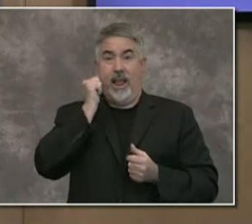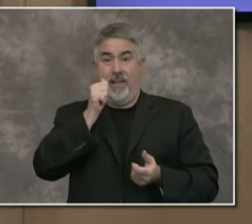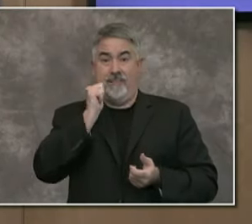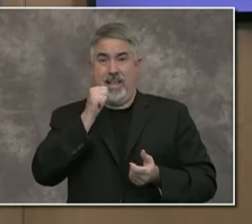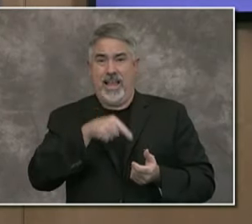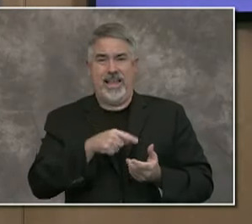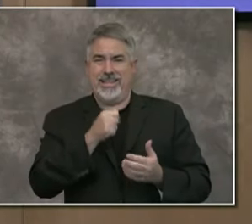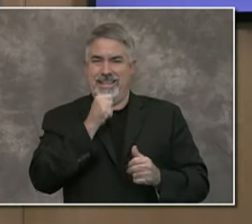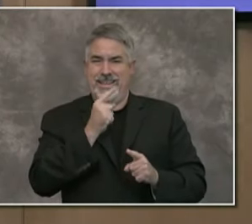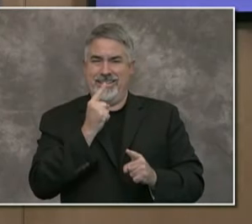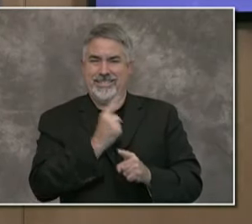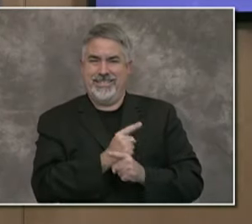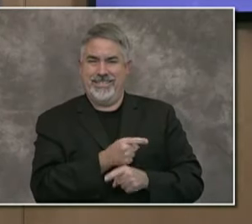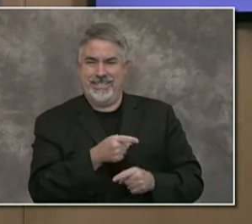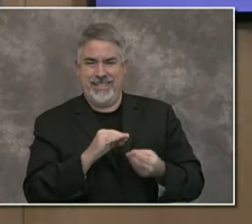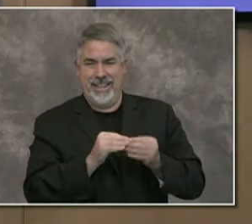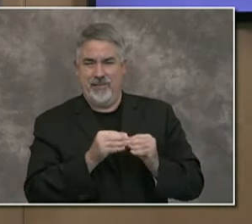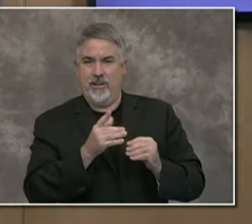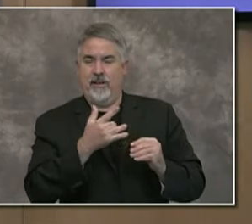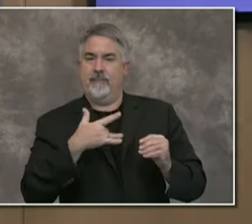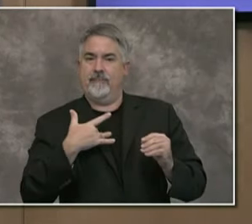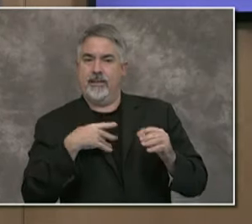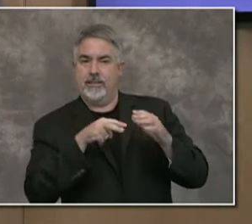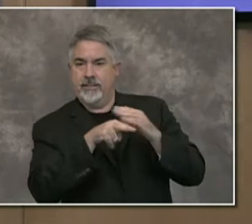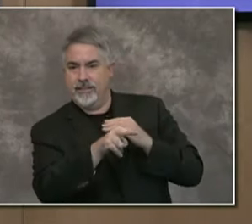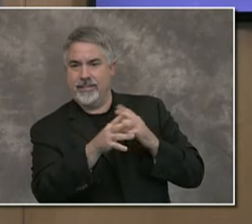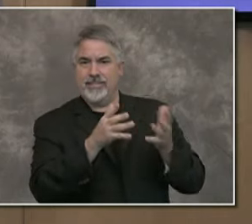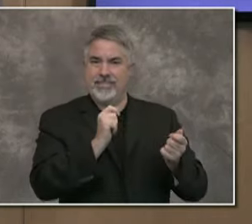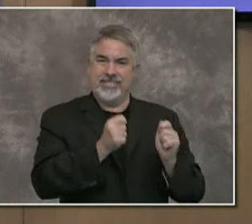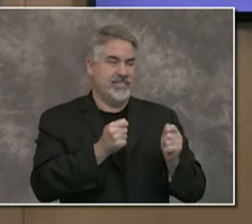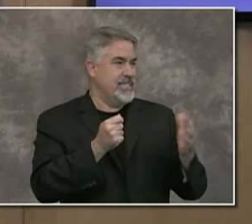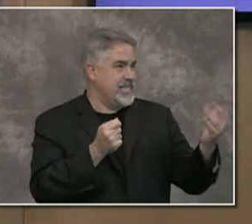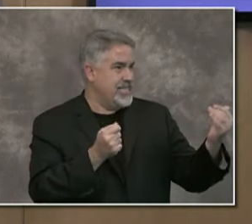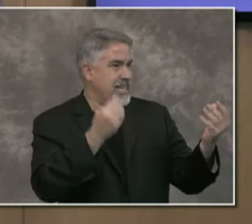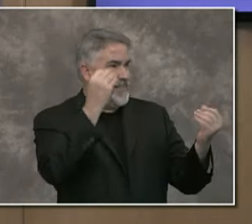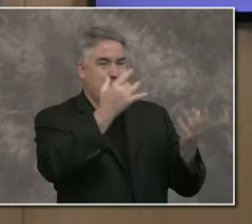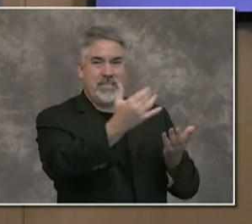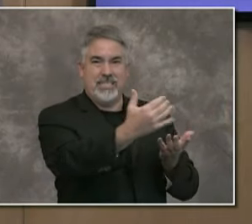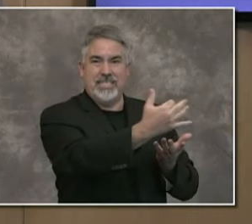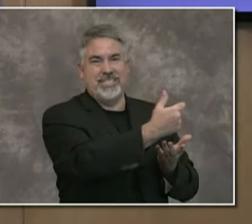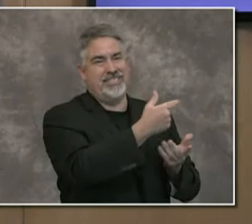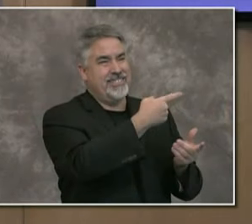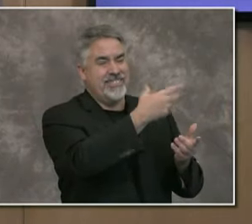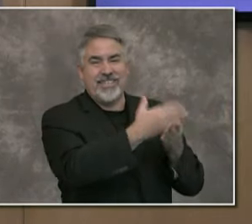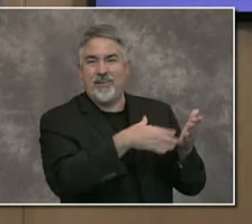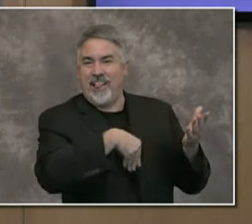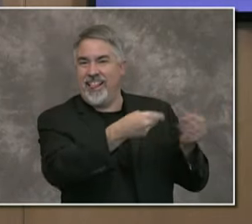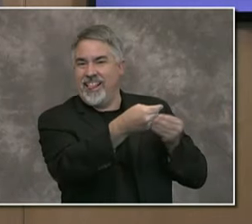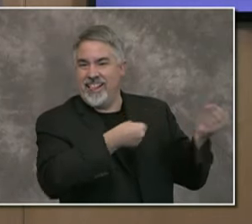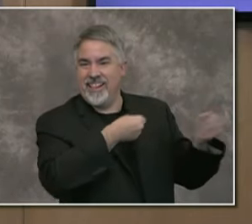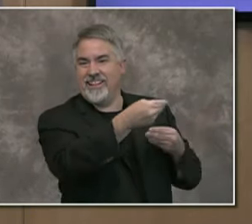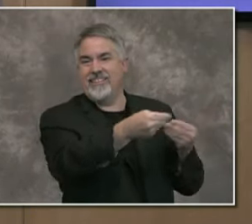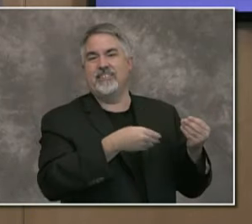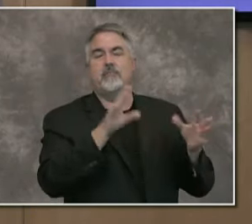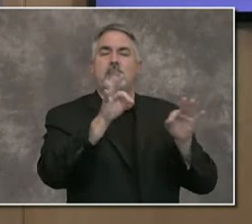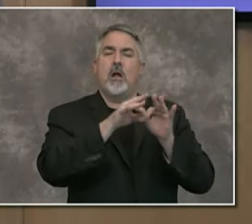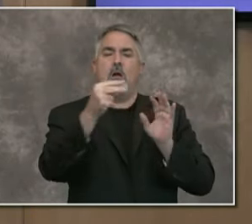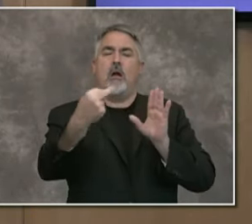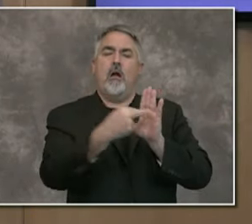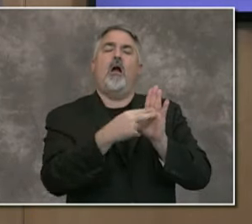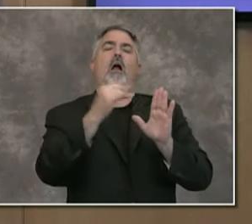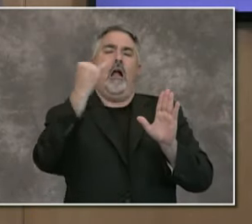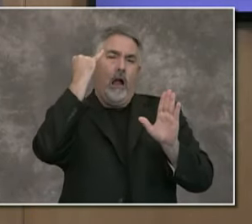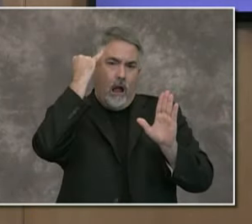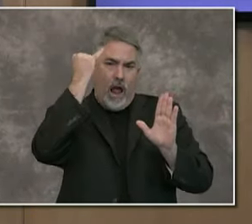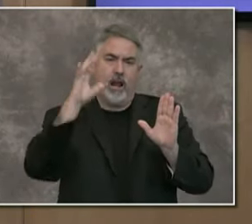It is going to take a sustained amount of time, and so what we are asking the public to do is continue to stay the course, continue to adhere to all of the